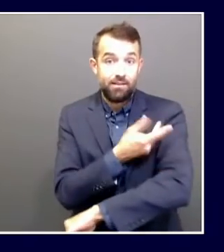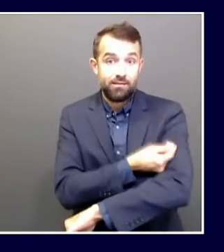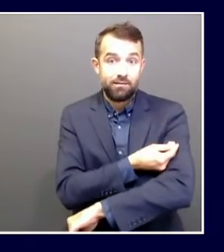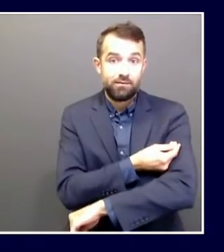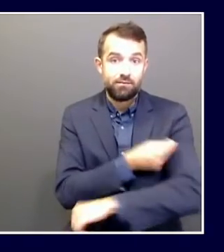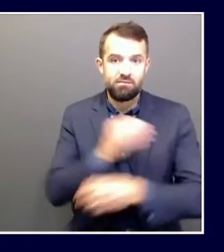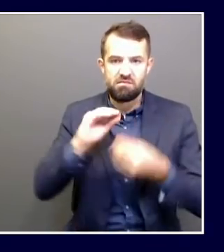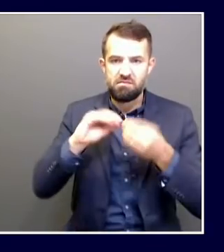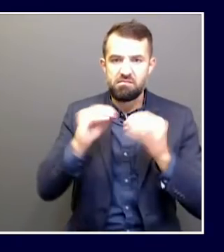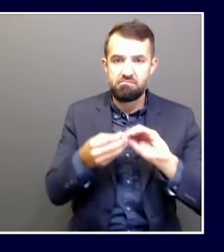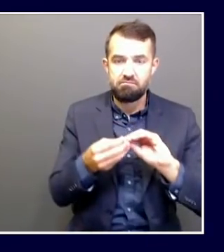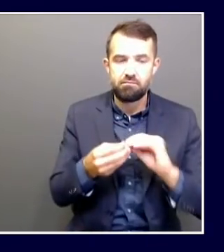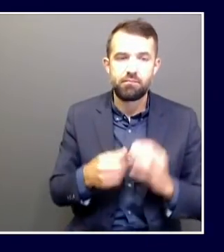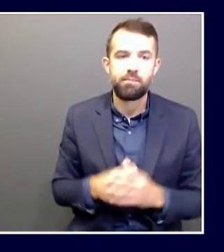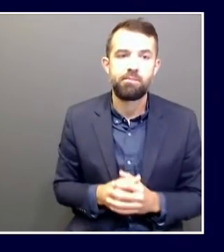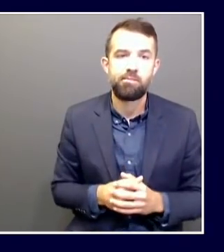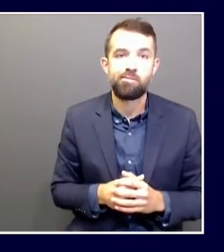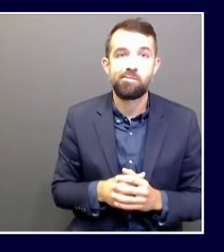morning,